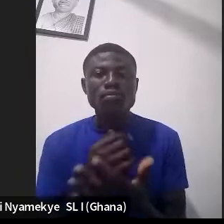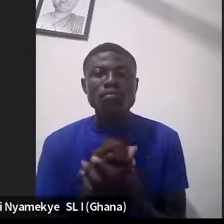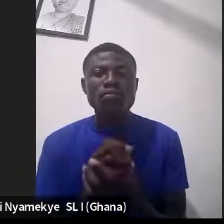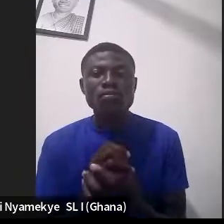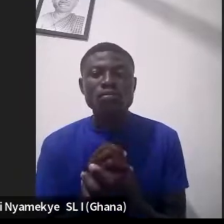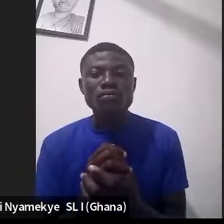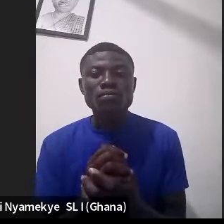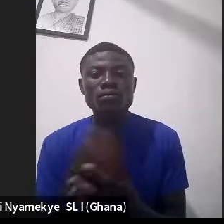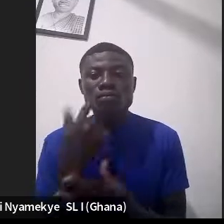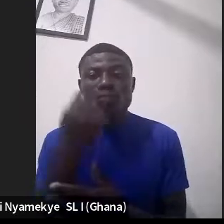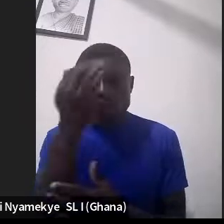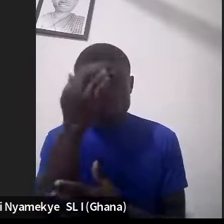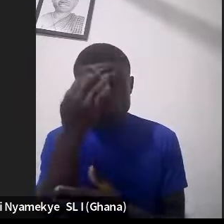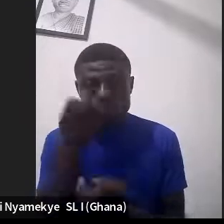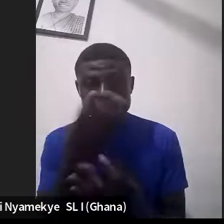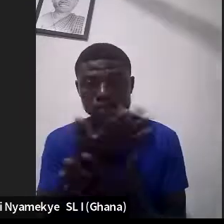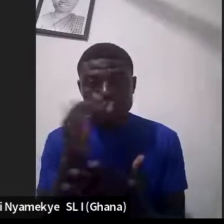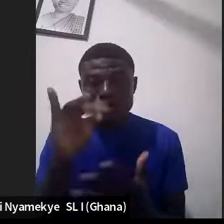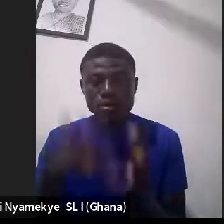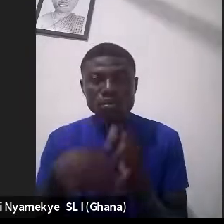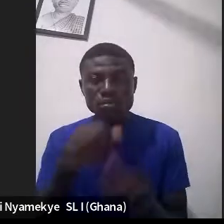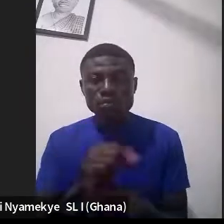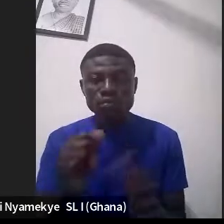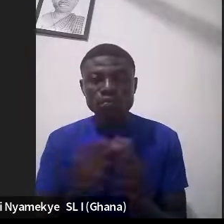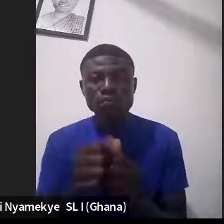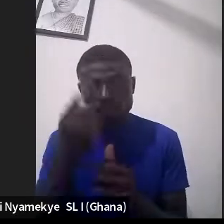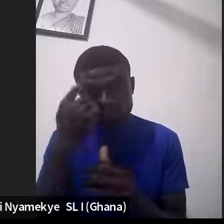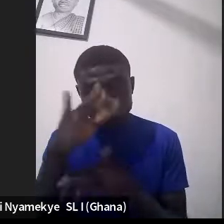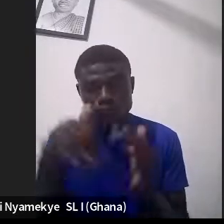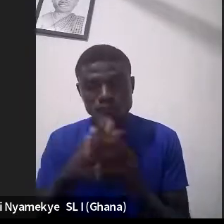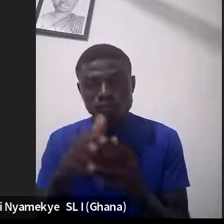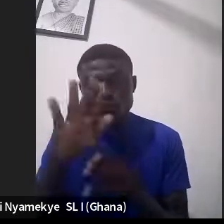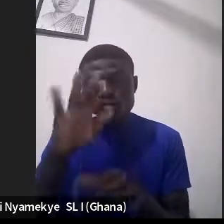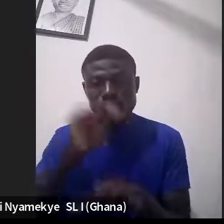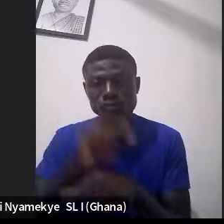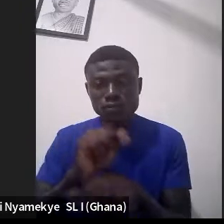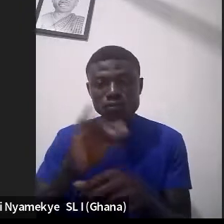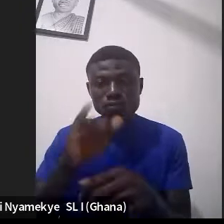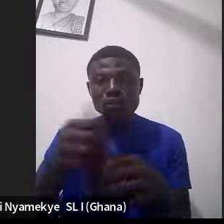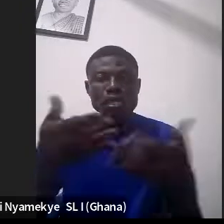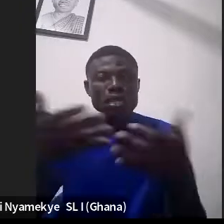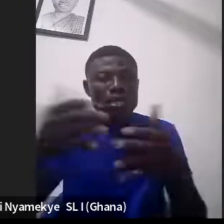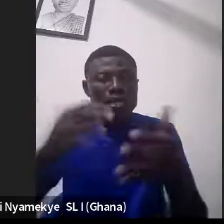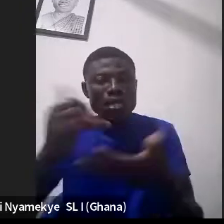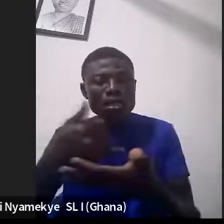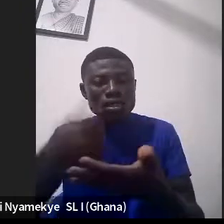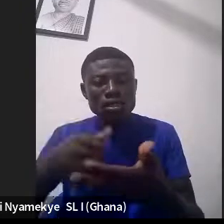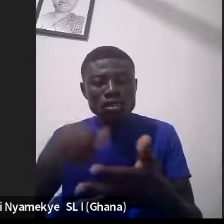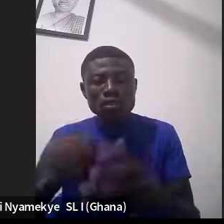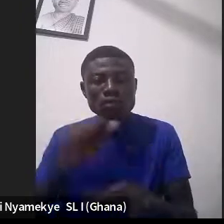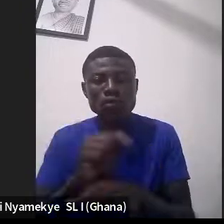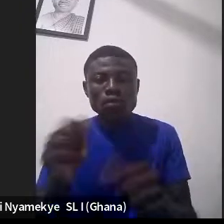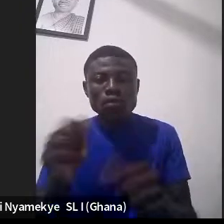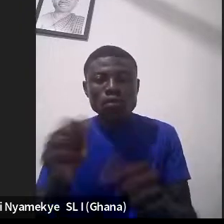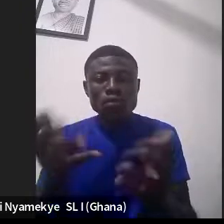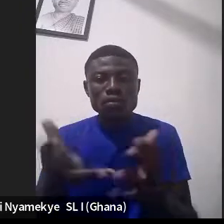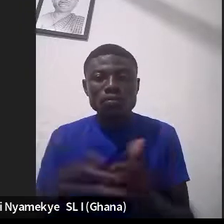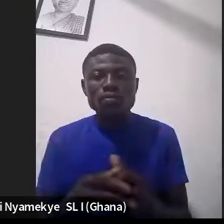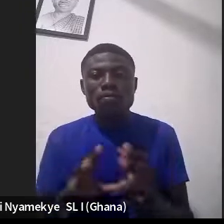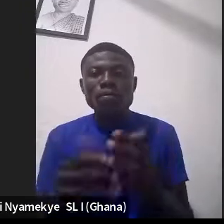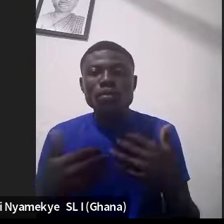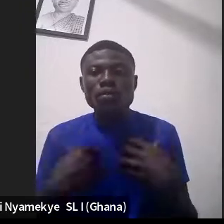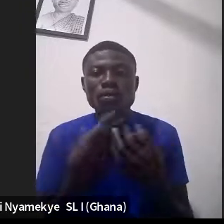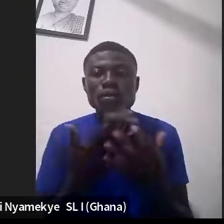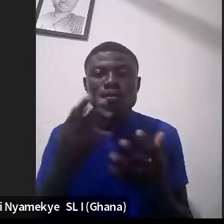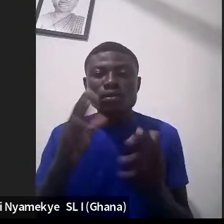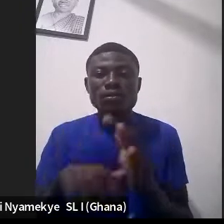knows? There are several inspirations here for his work of art that he is currently doing. And there are several things that